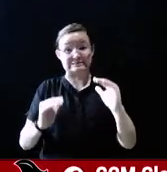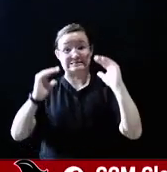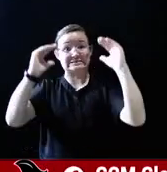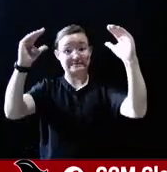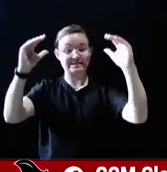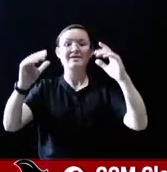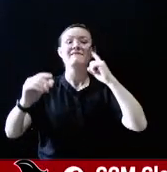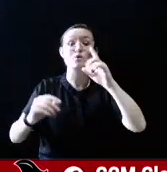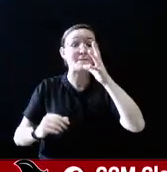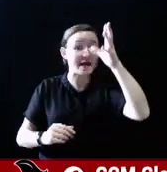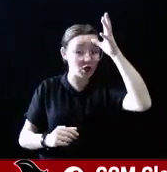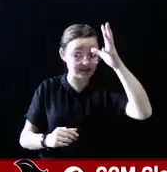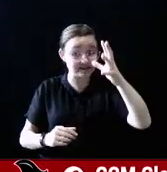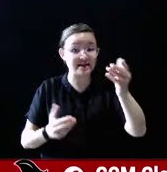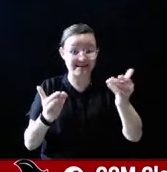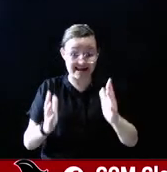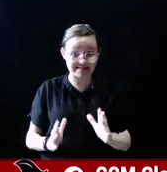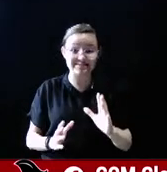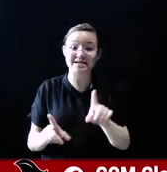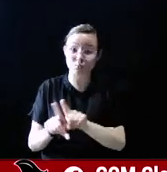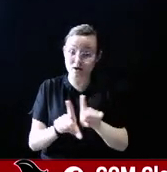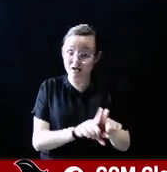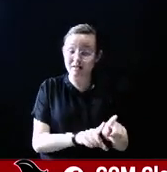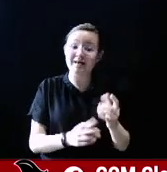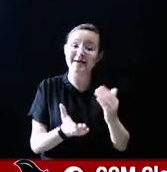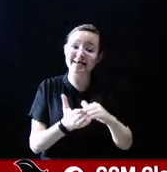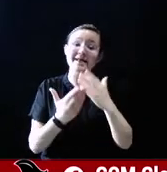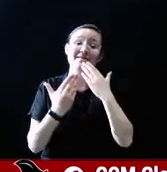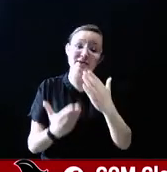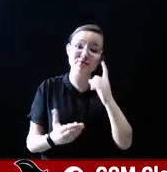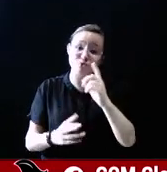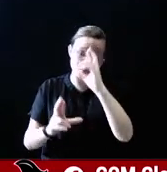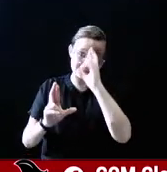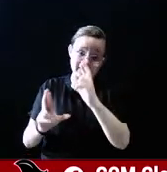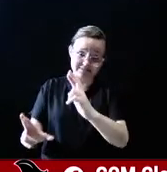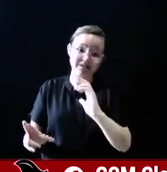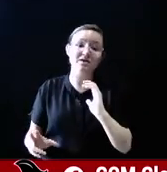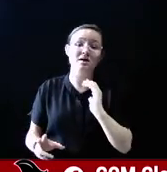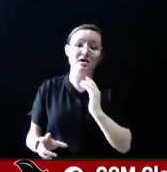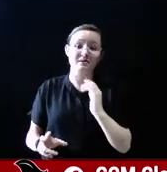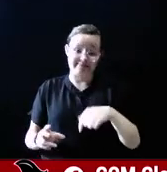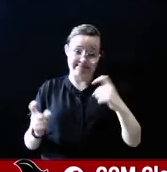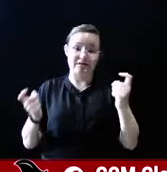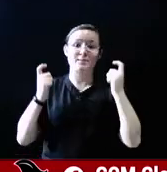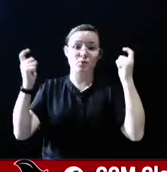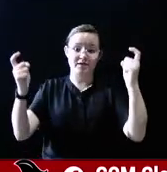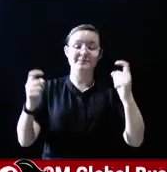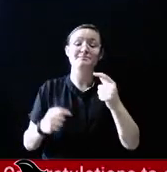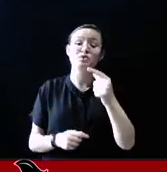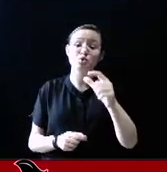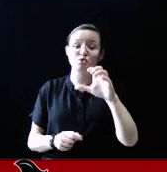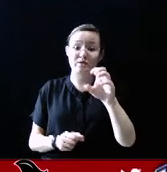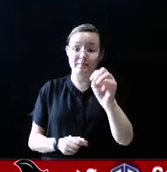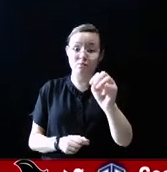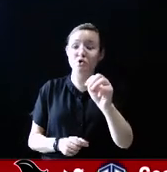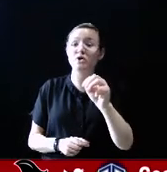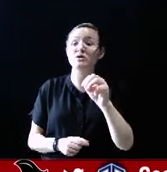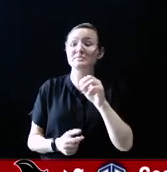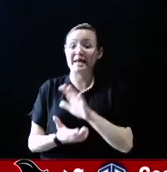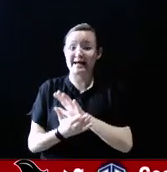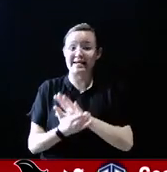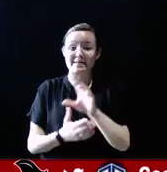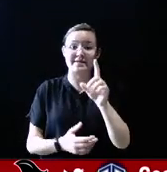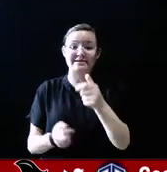for parents and guests as well. And again, thank you for respecting the ceremony. Goose Creek Memorial's Academic